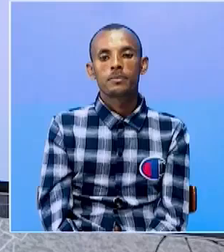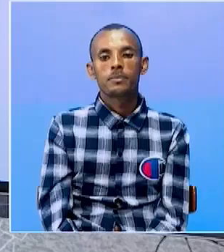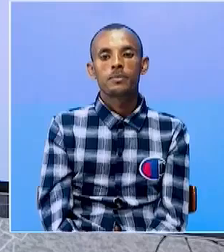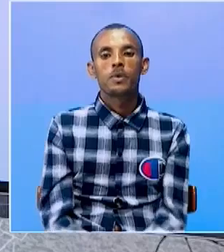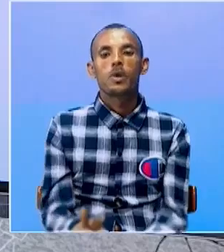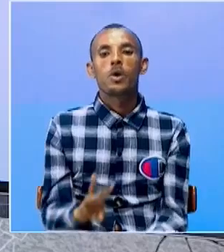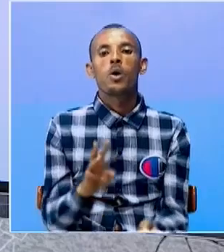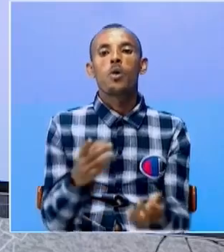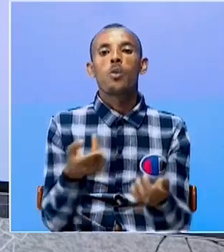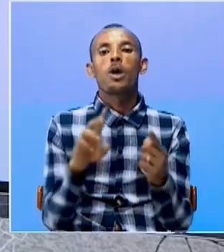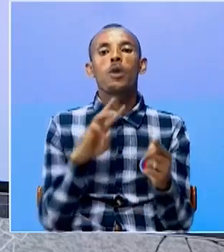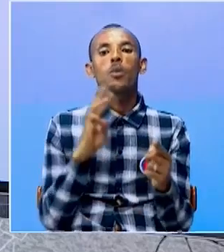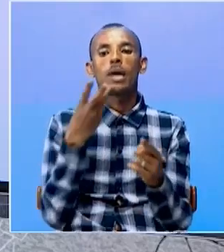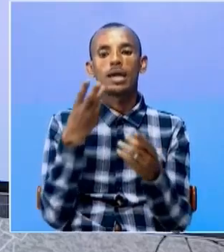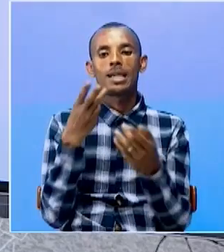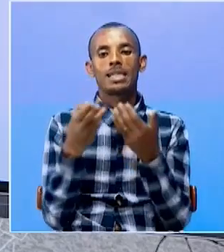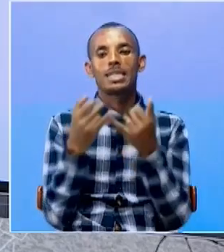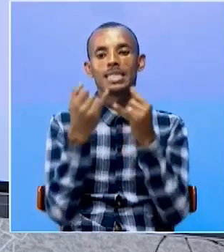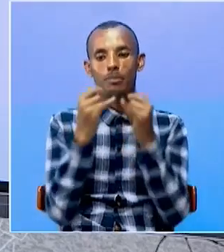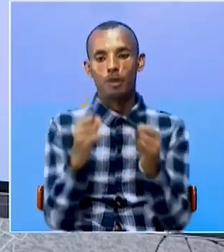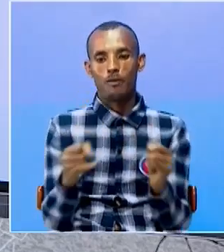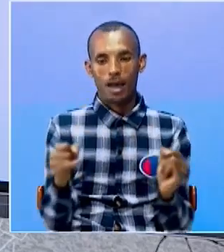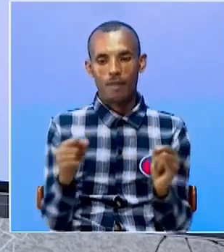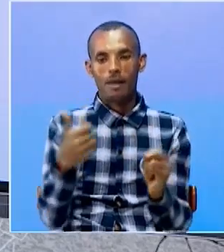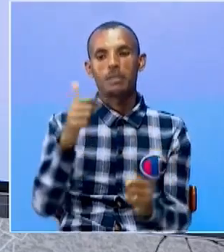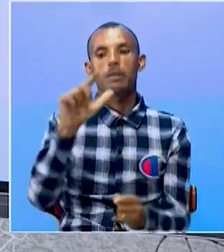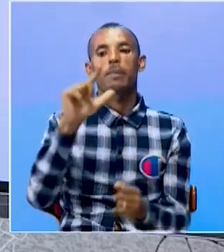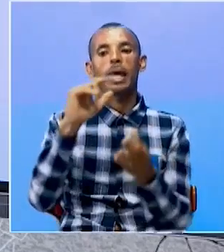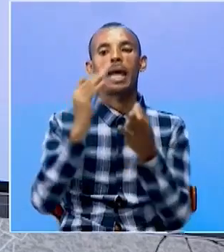When you simplify algebraic expression,